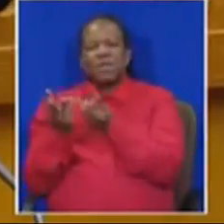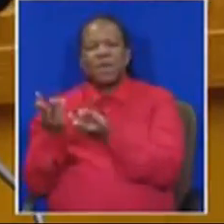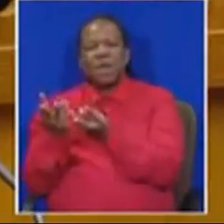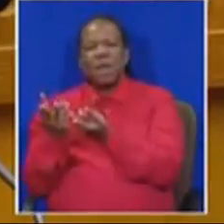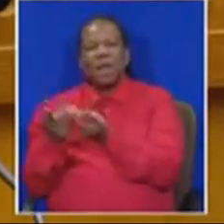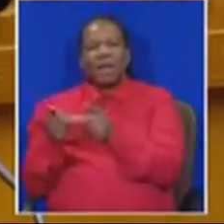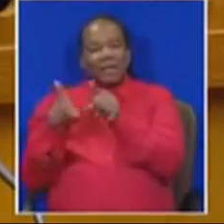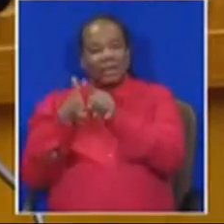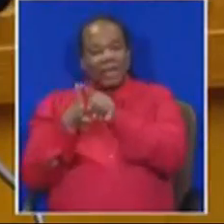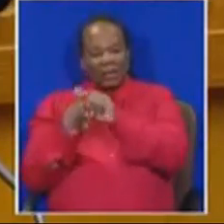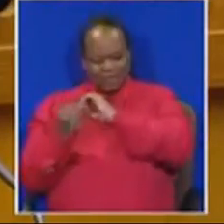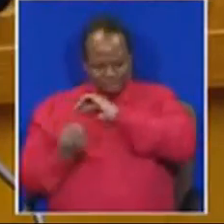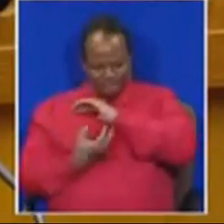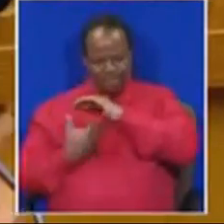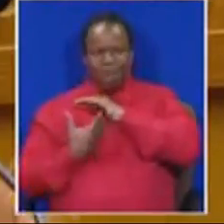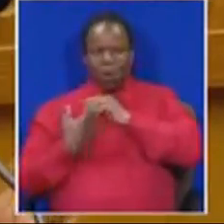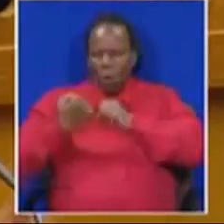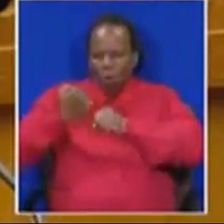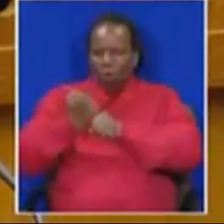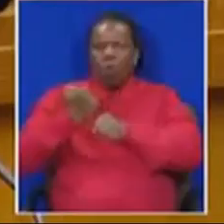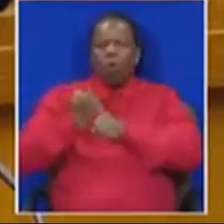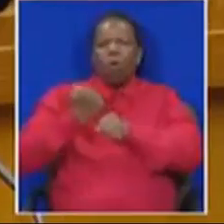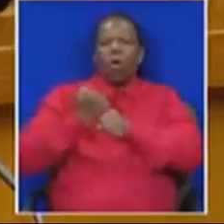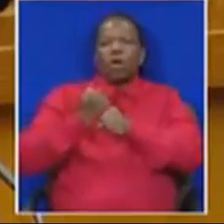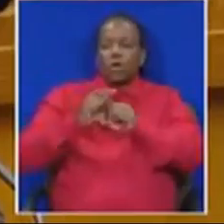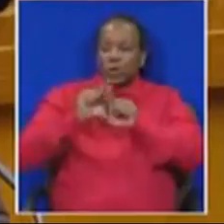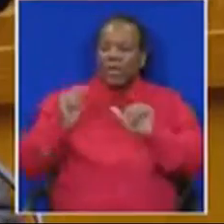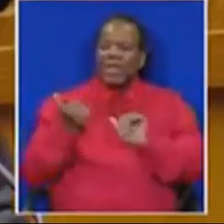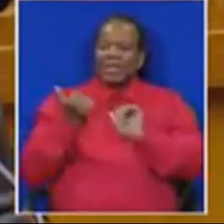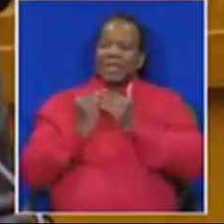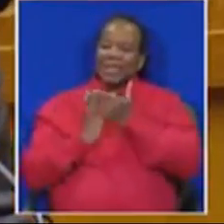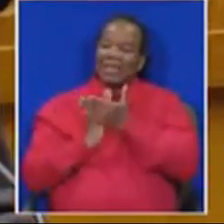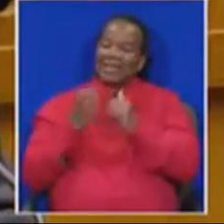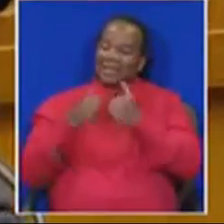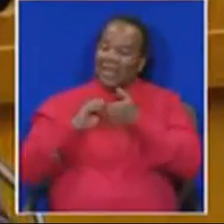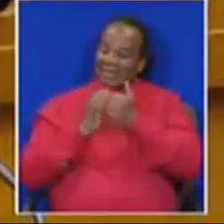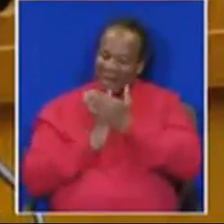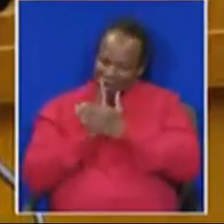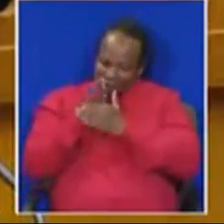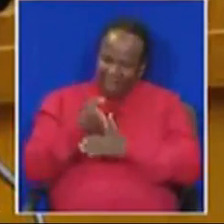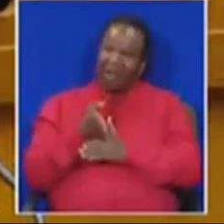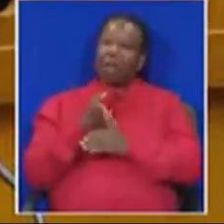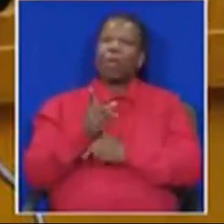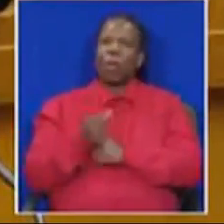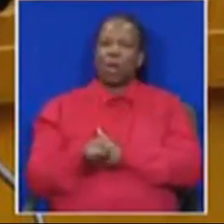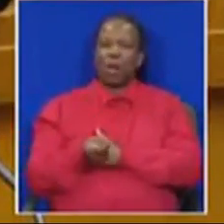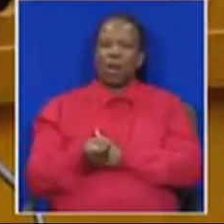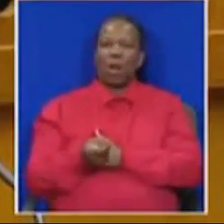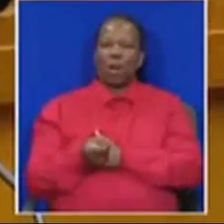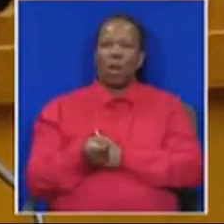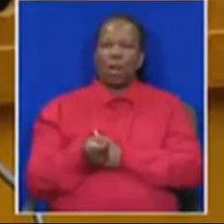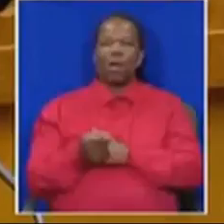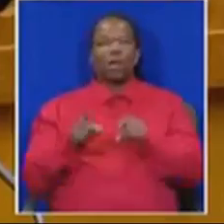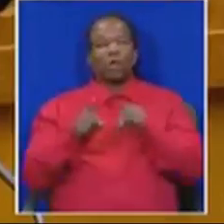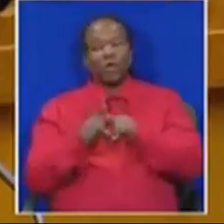our determination to overcome the challenges that lie ahead, and convinced that